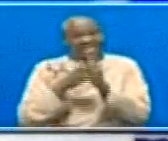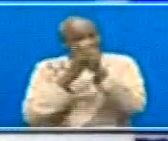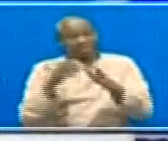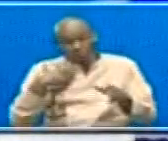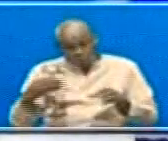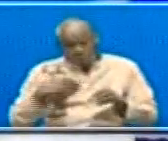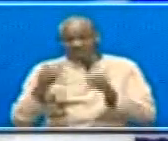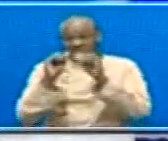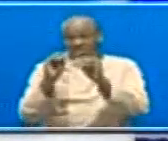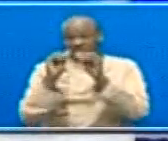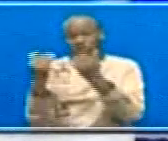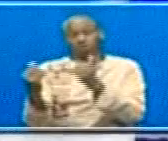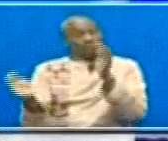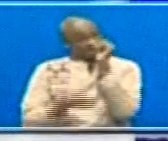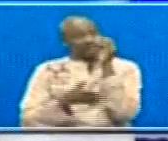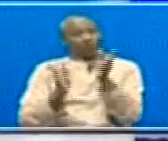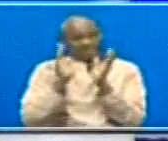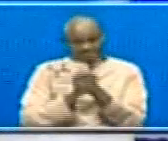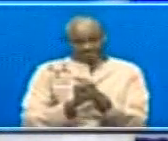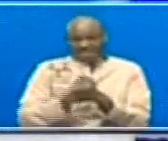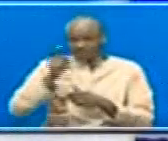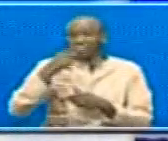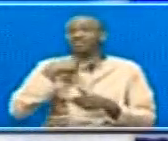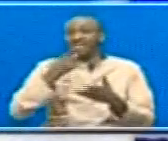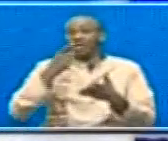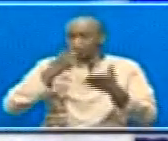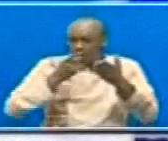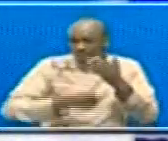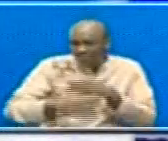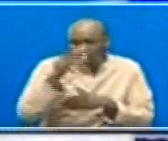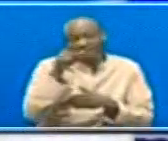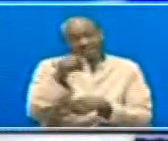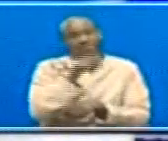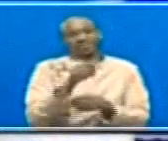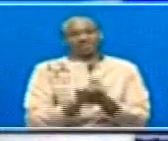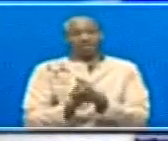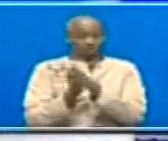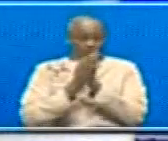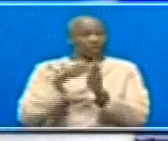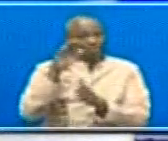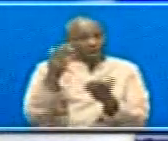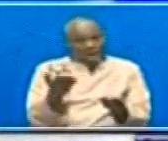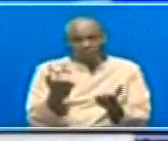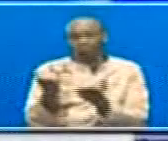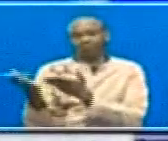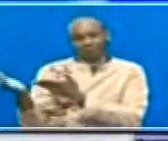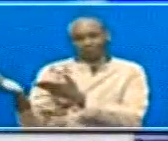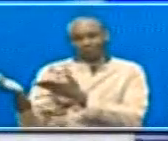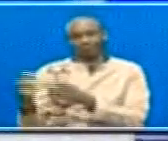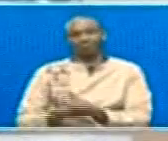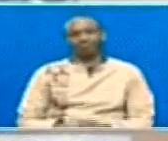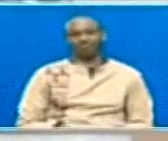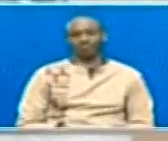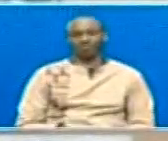radicalizing youth. Political leaders also weighed in on the way forward after such a tragedy. Patrick Amimo has the details.